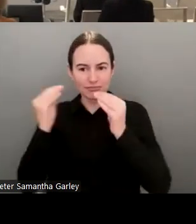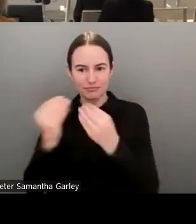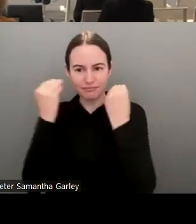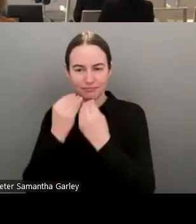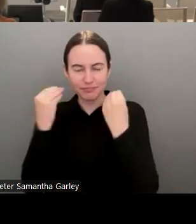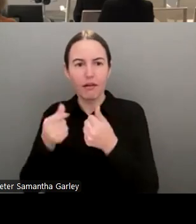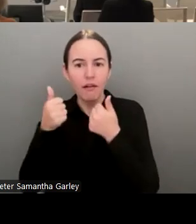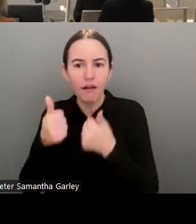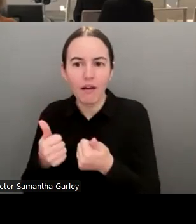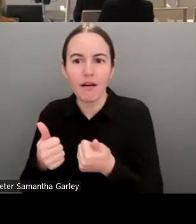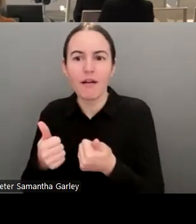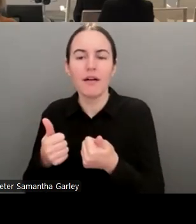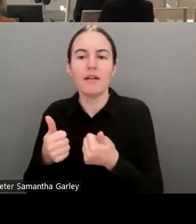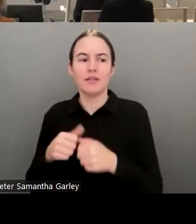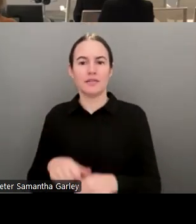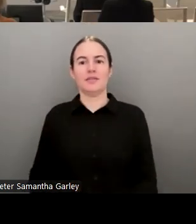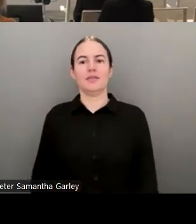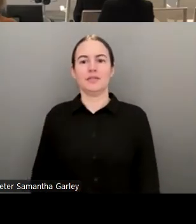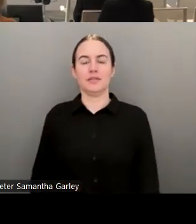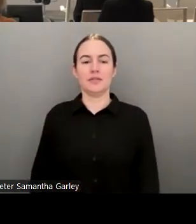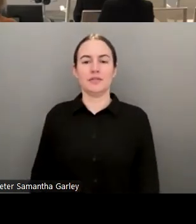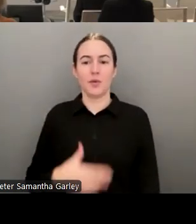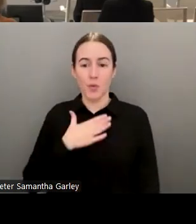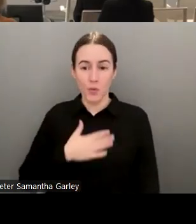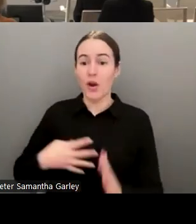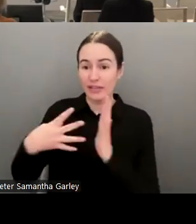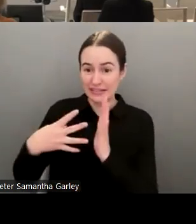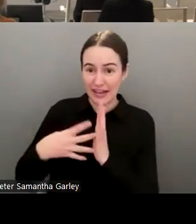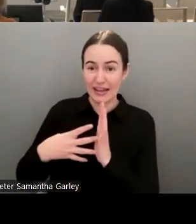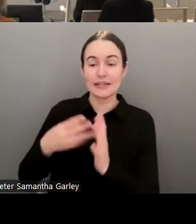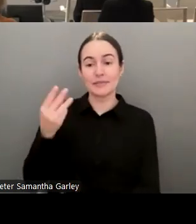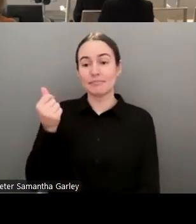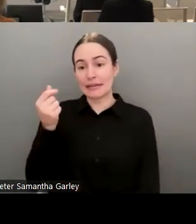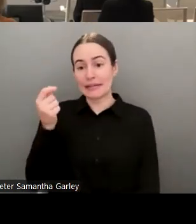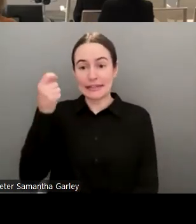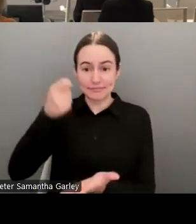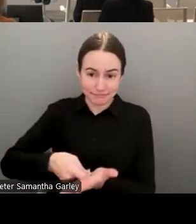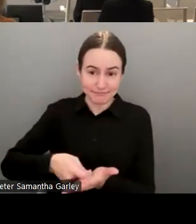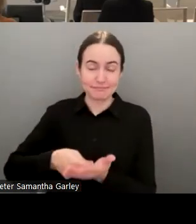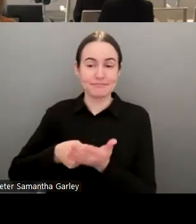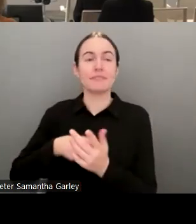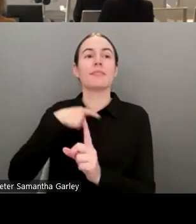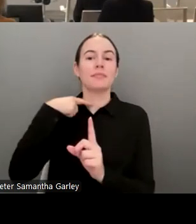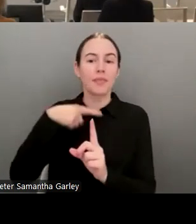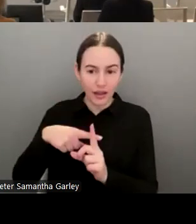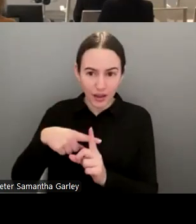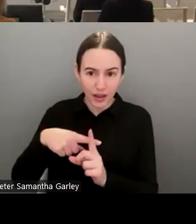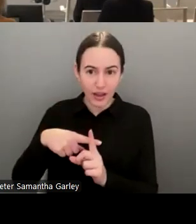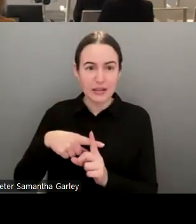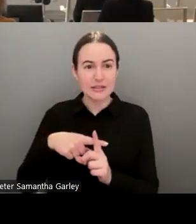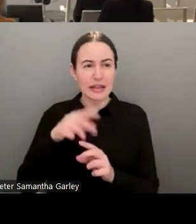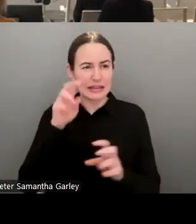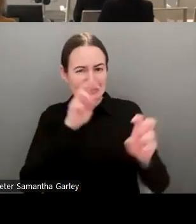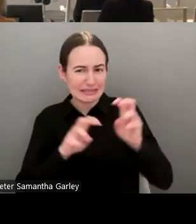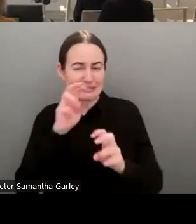to certification itself, it's cost certain amount of money, and then you need to finance also